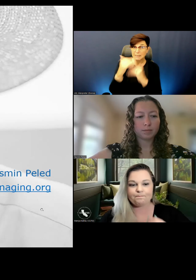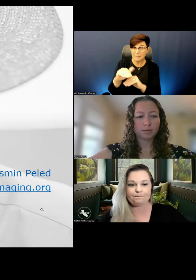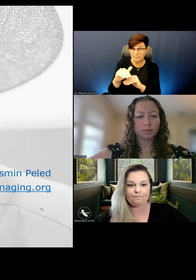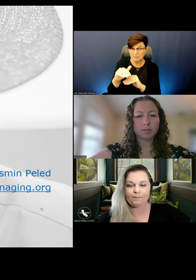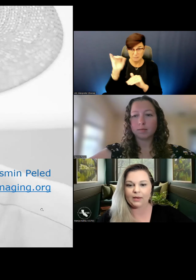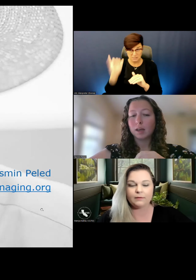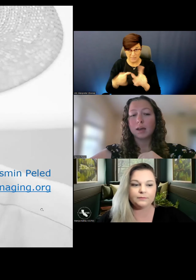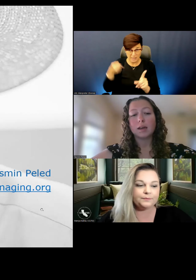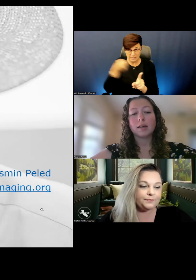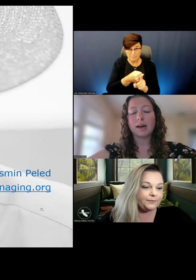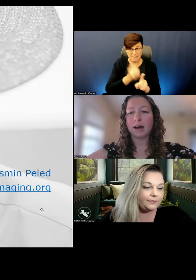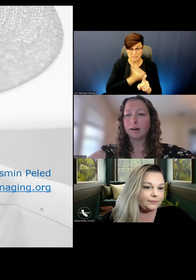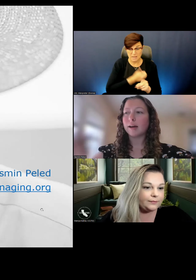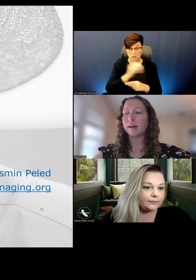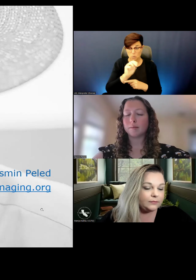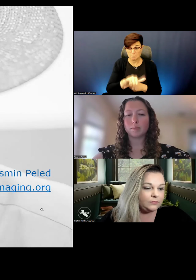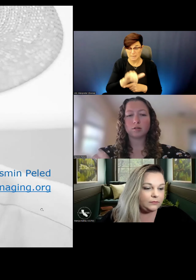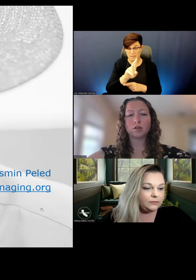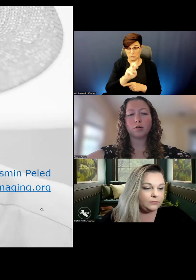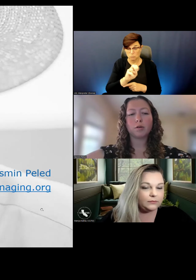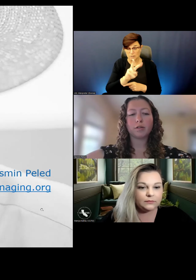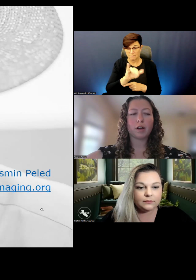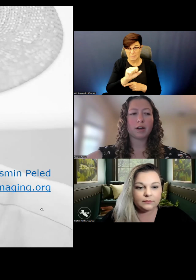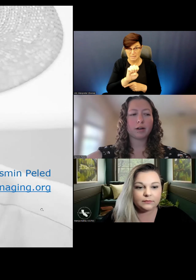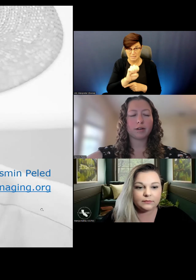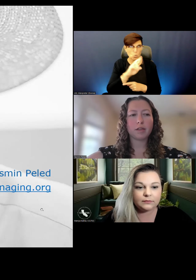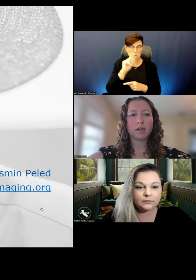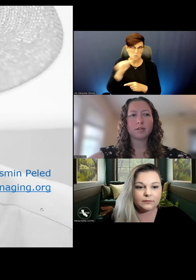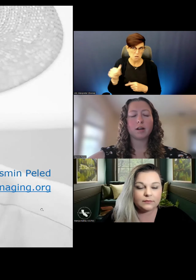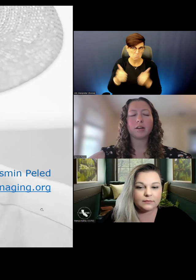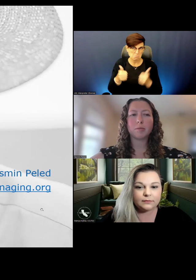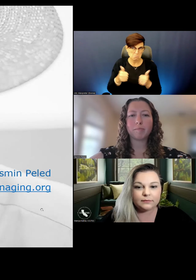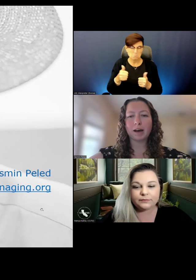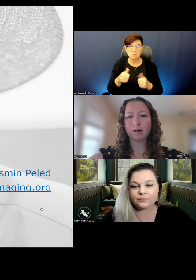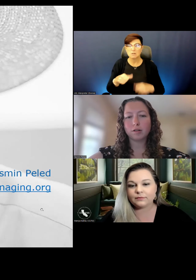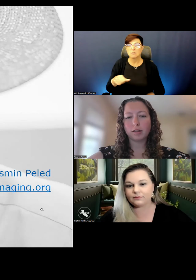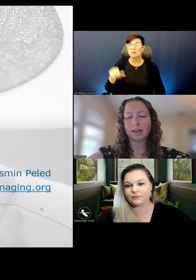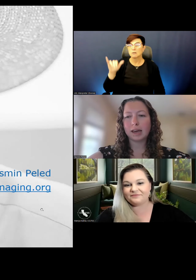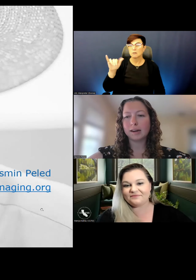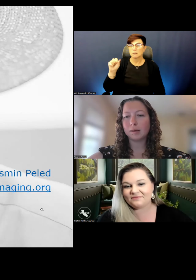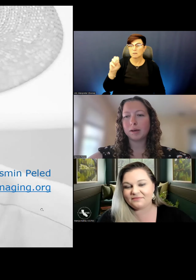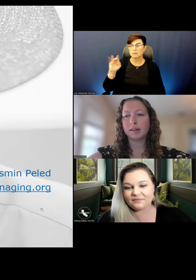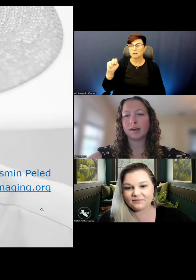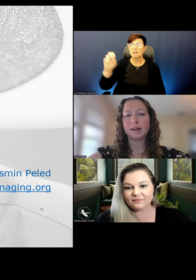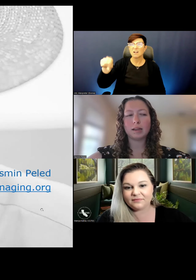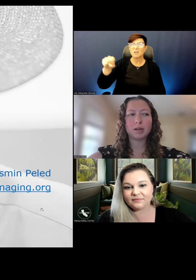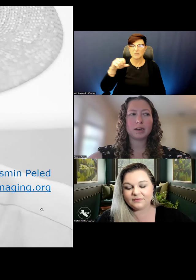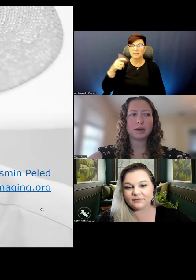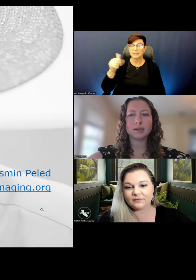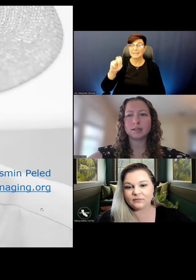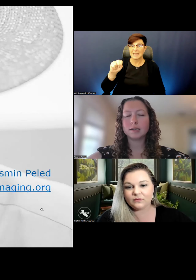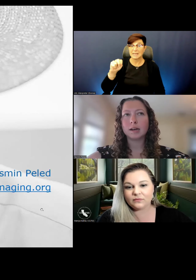not. Yeah, so a little bit of background on the GAN limit. The GAN